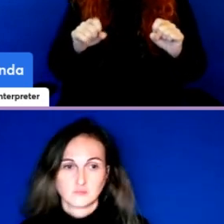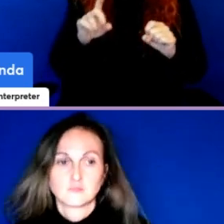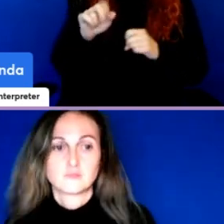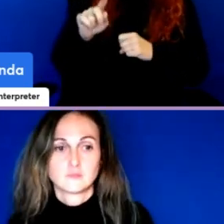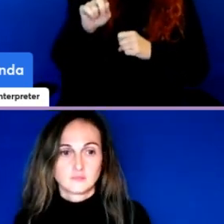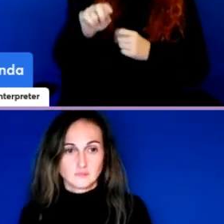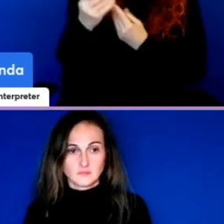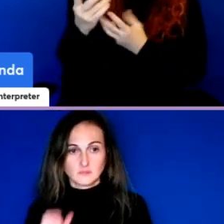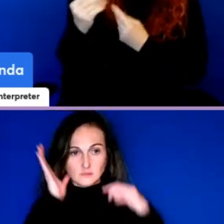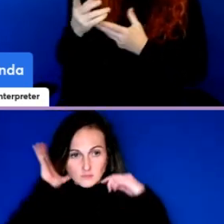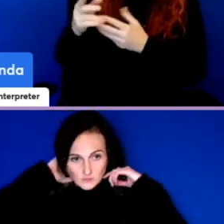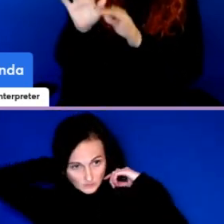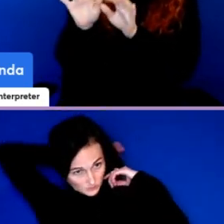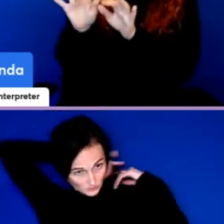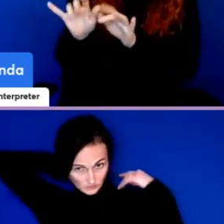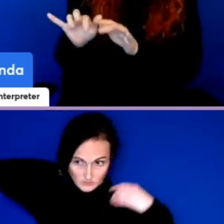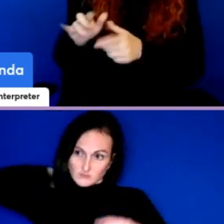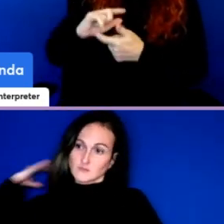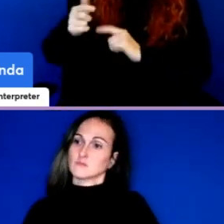database, no problem.